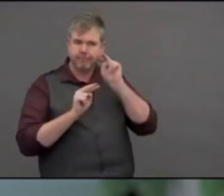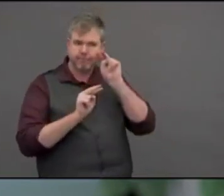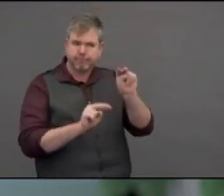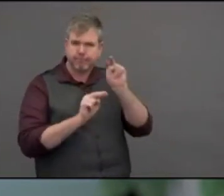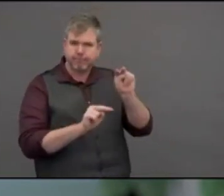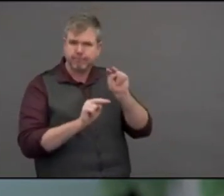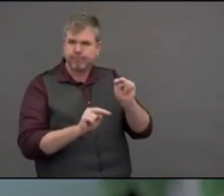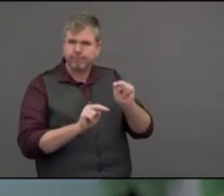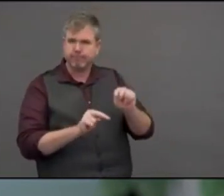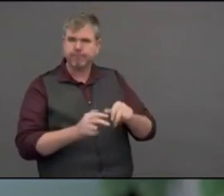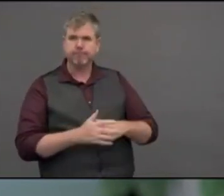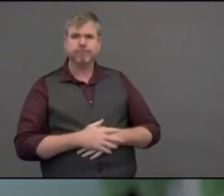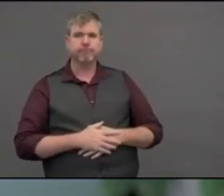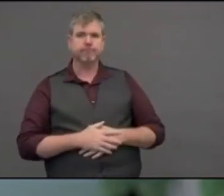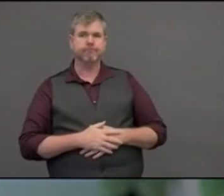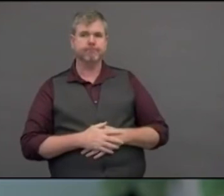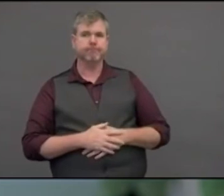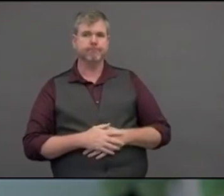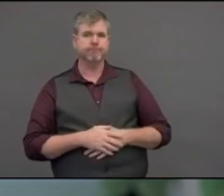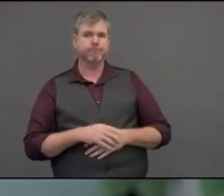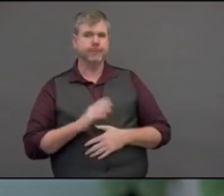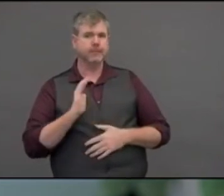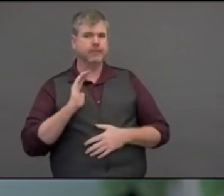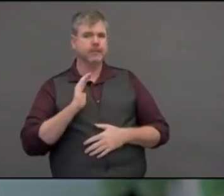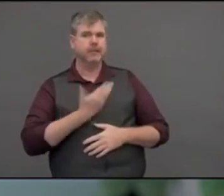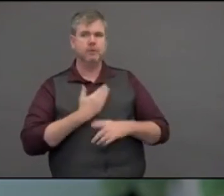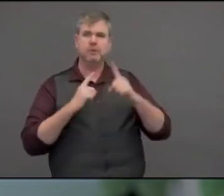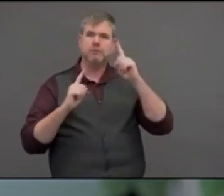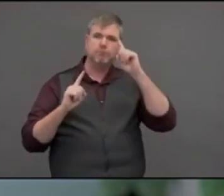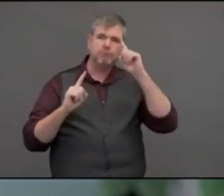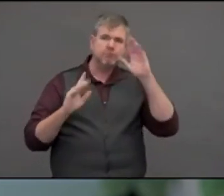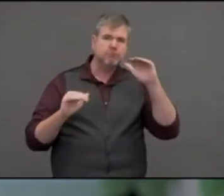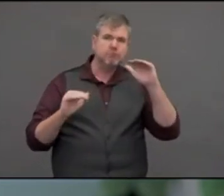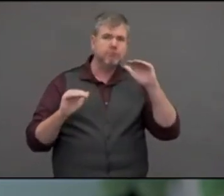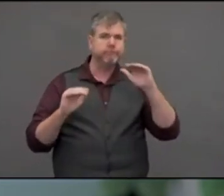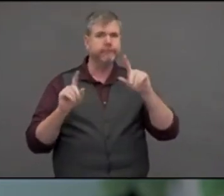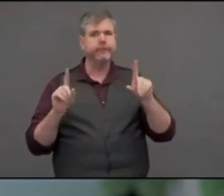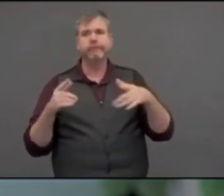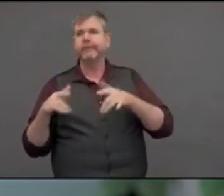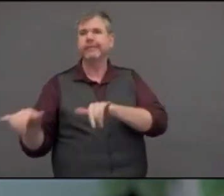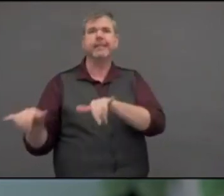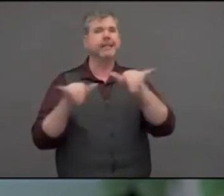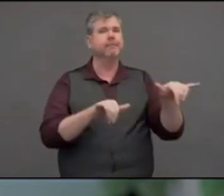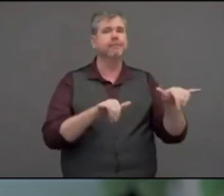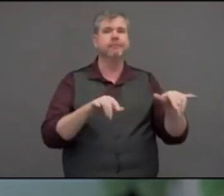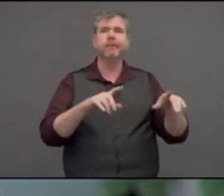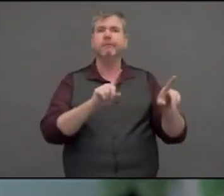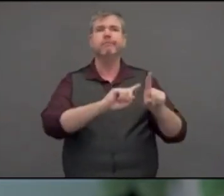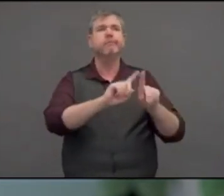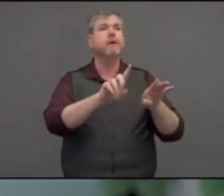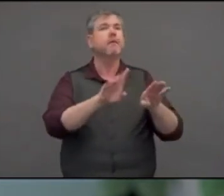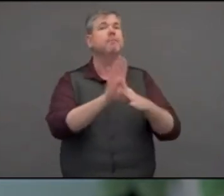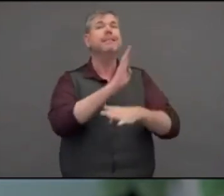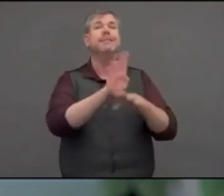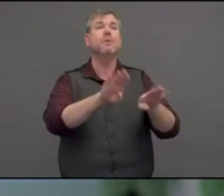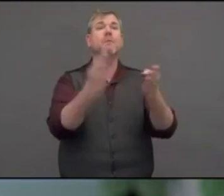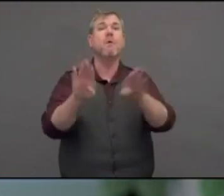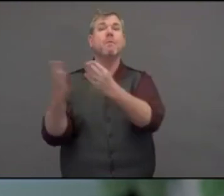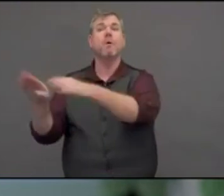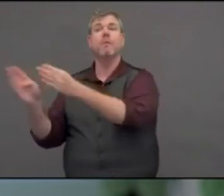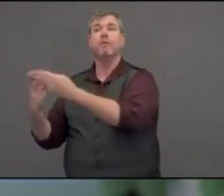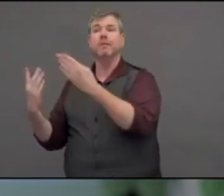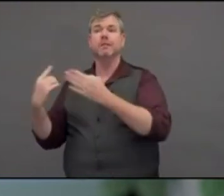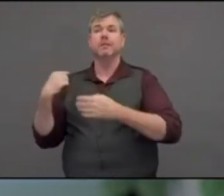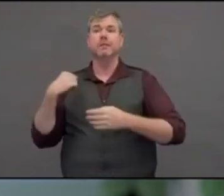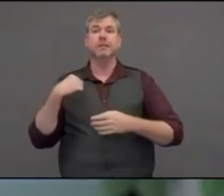Our expectation, just like it is for all the businesses in our community and all of our individuals and families who have been doing such a